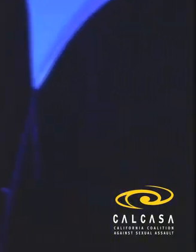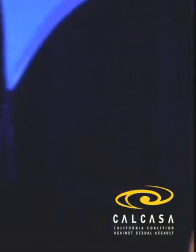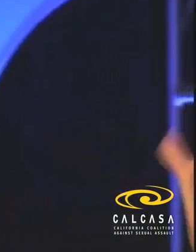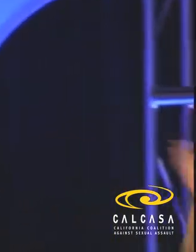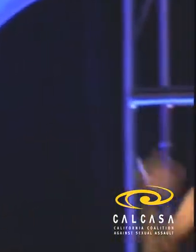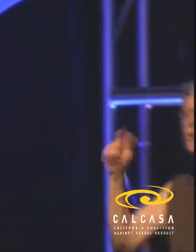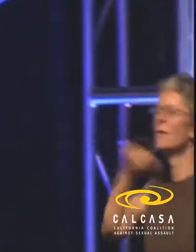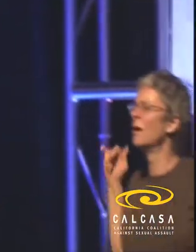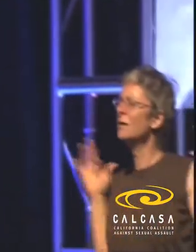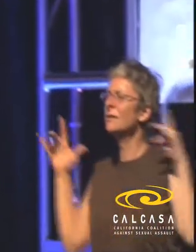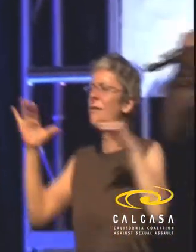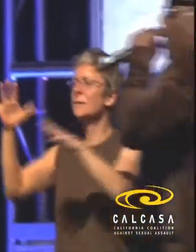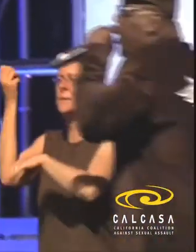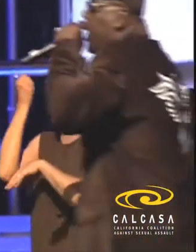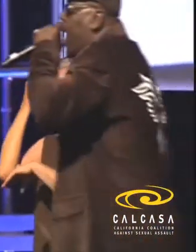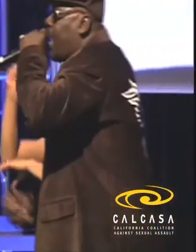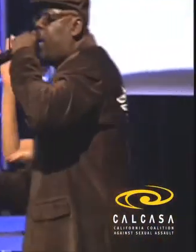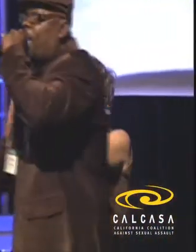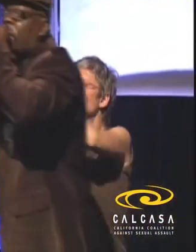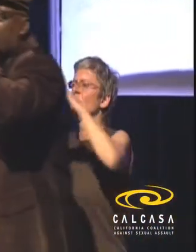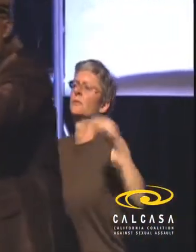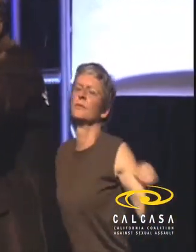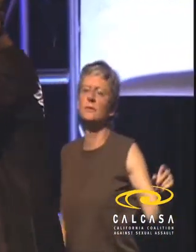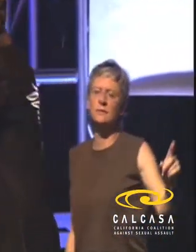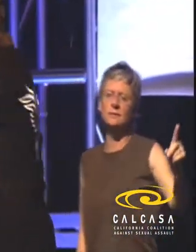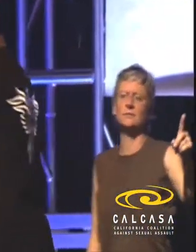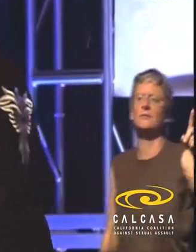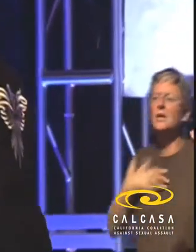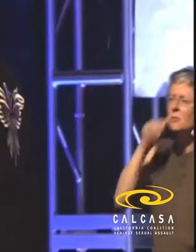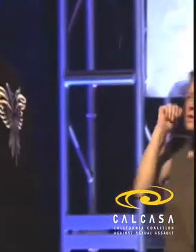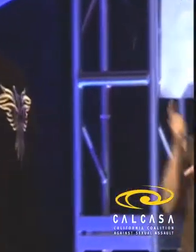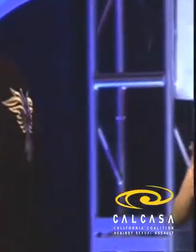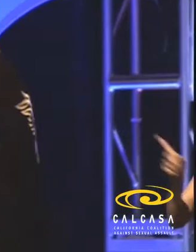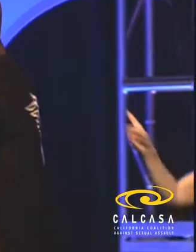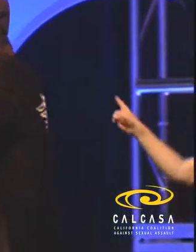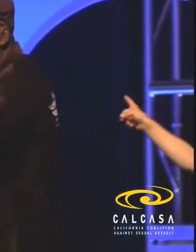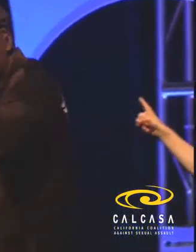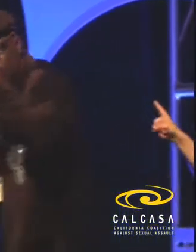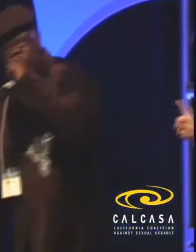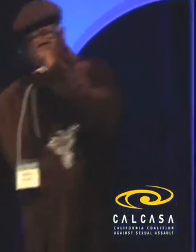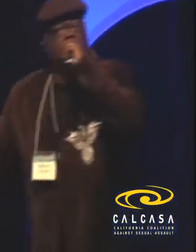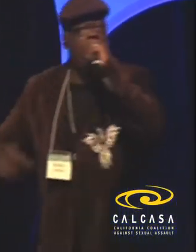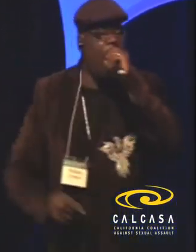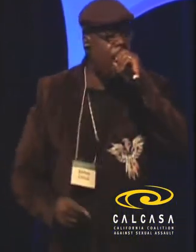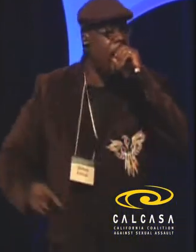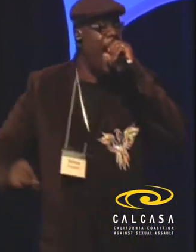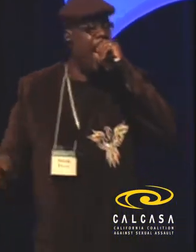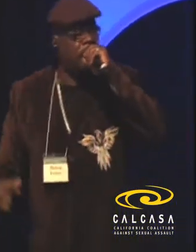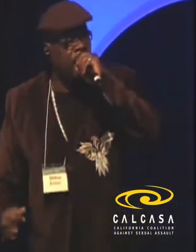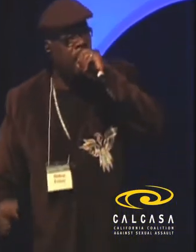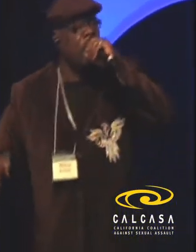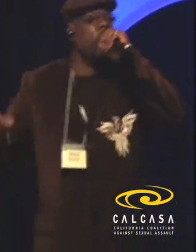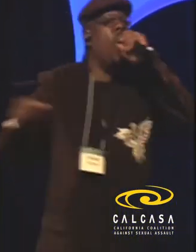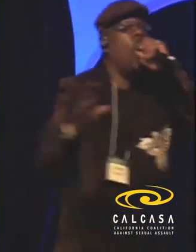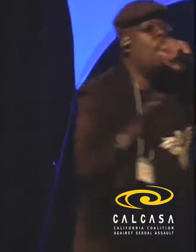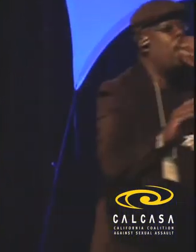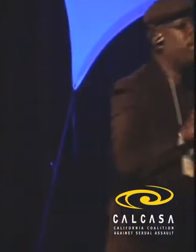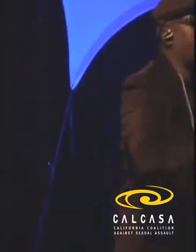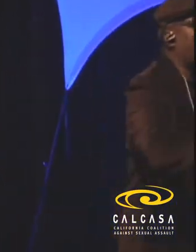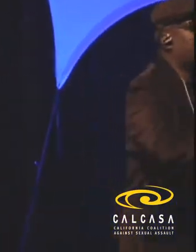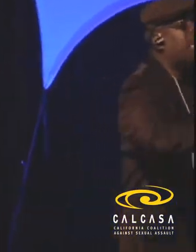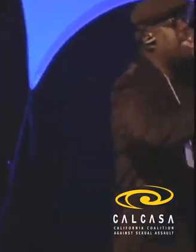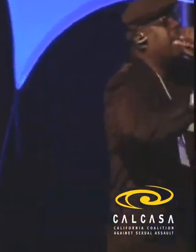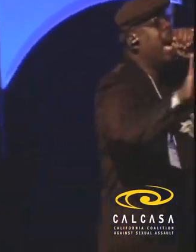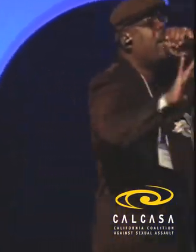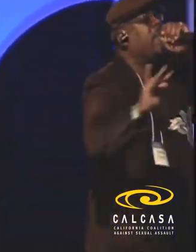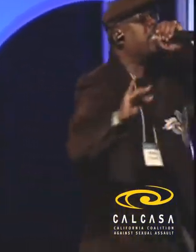a call to action. In more neglect, give our sisters respect. Yes. This is a call to action. No more